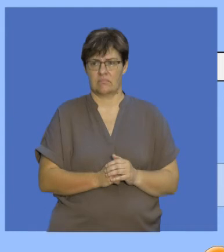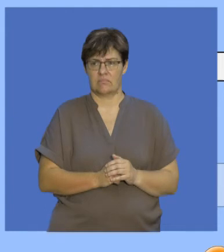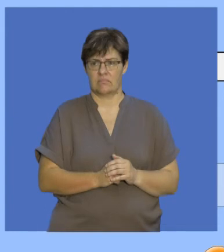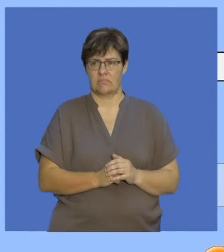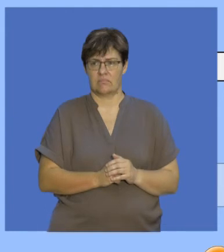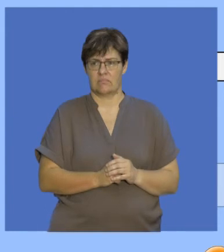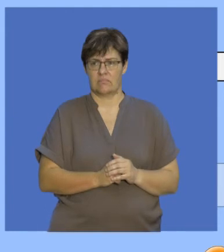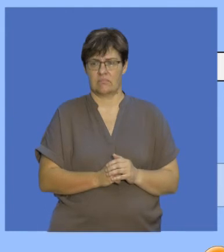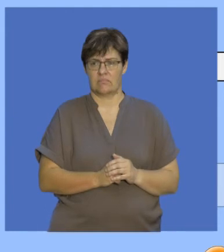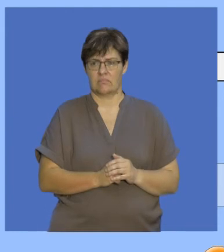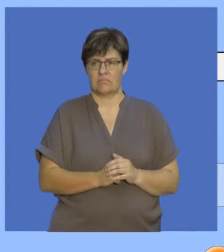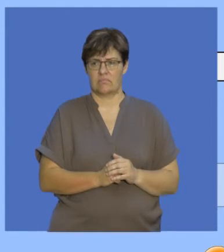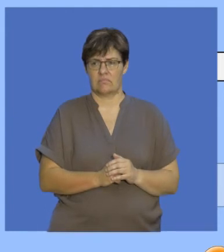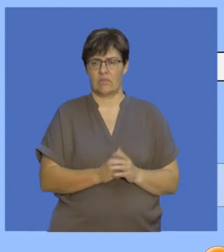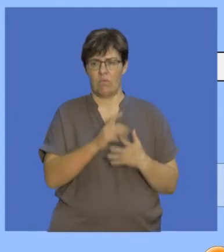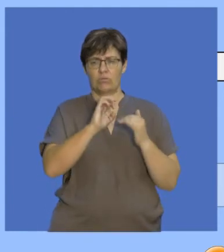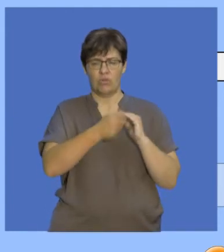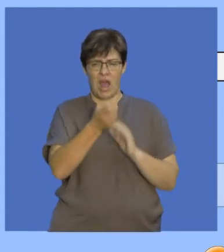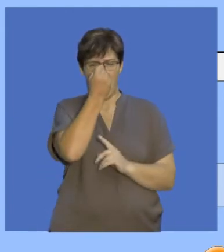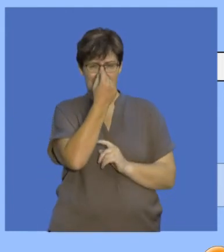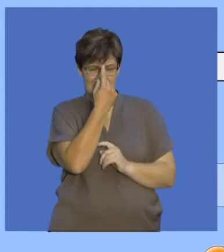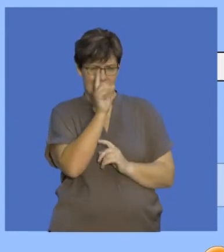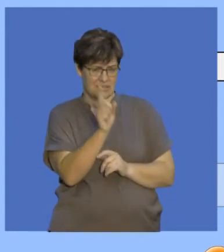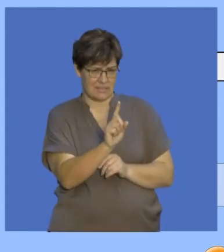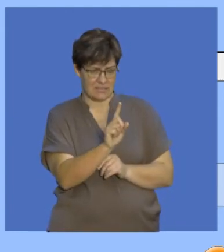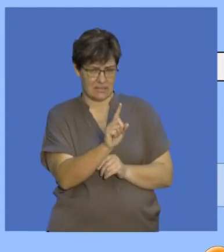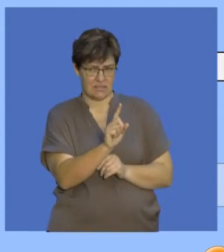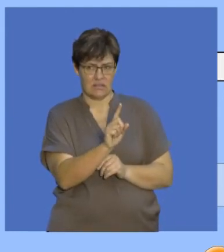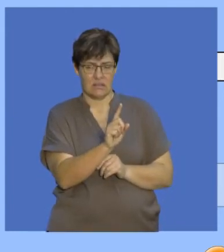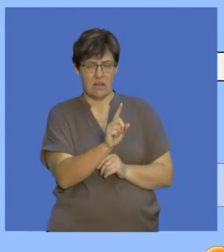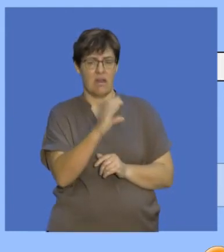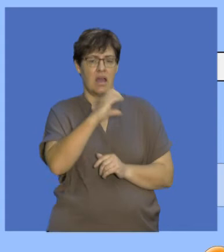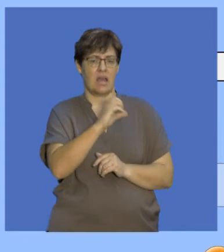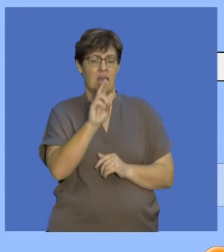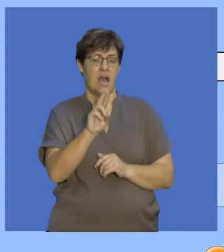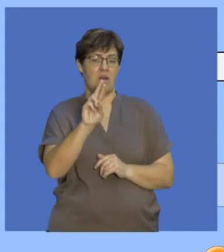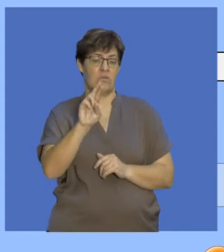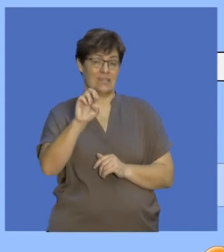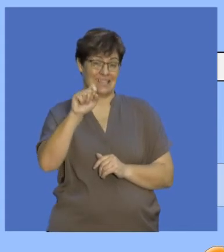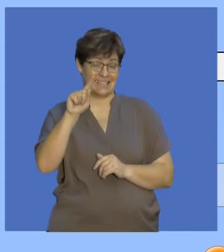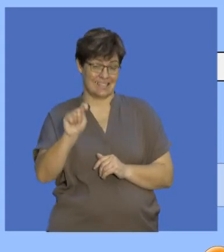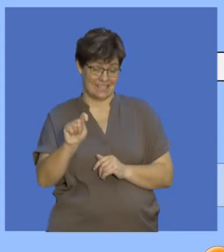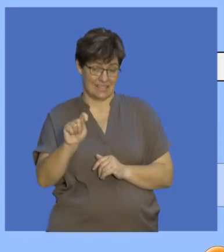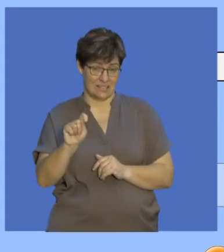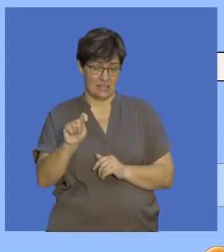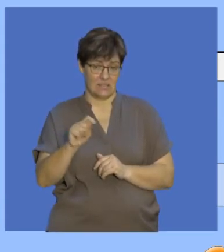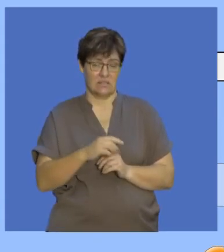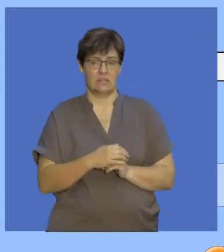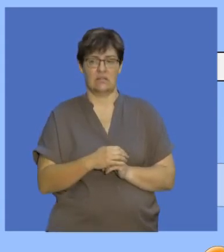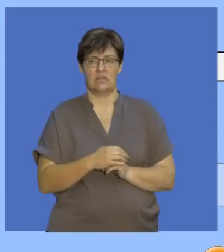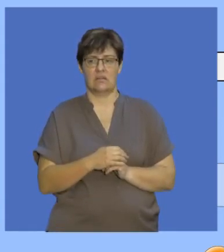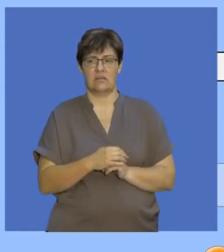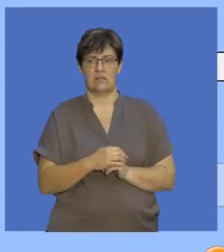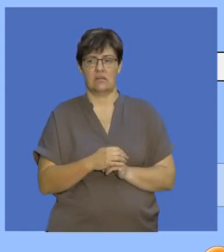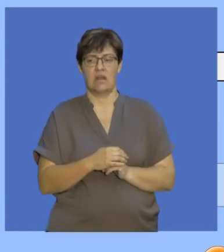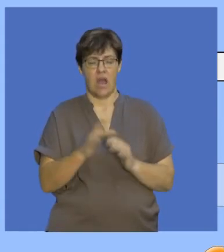right. We can also try and understand that, when current actually, when the